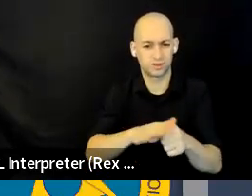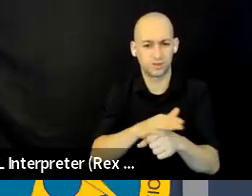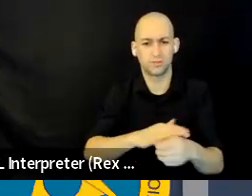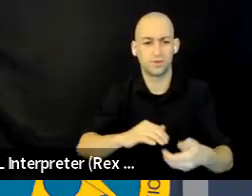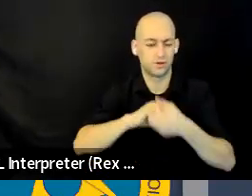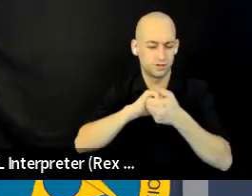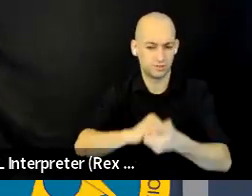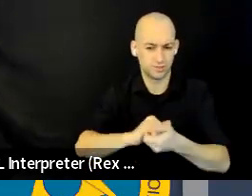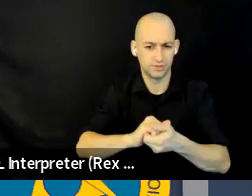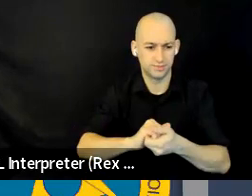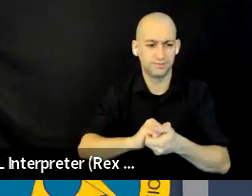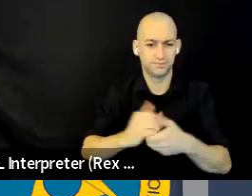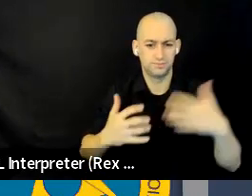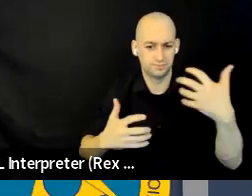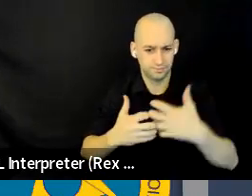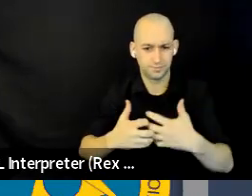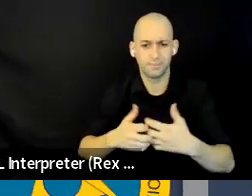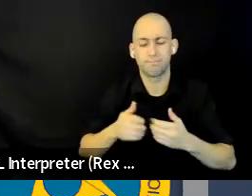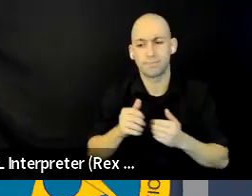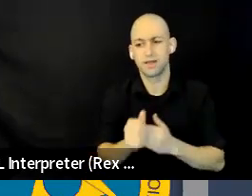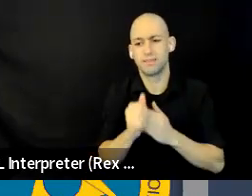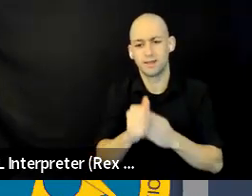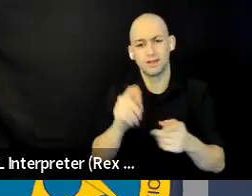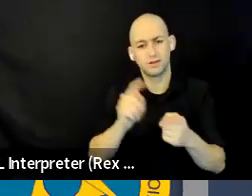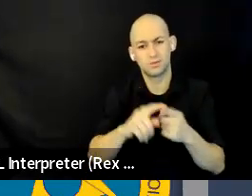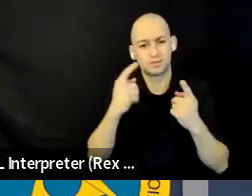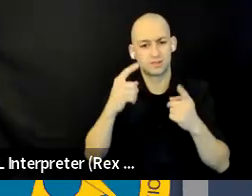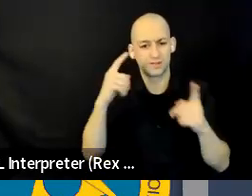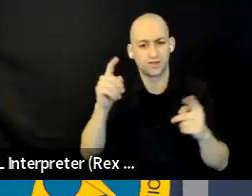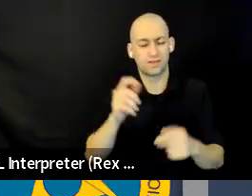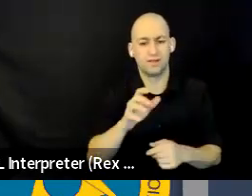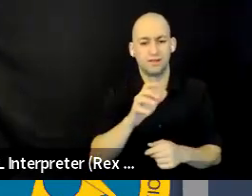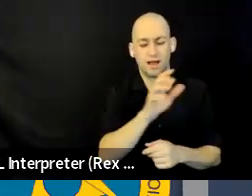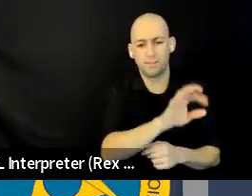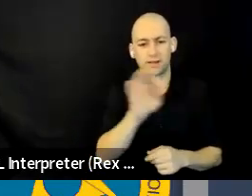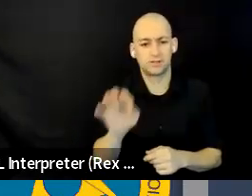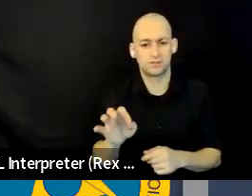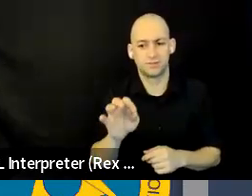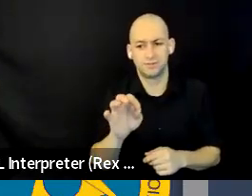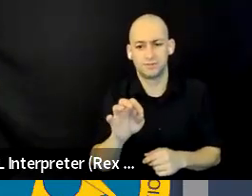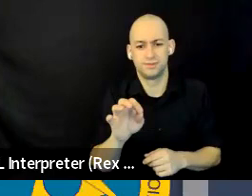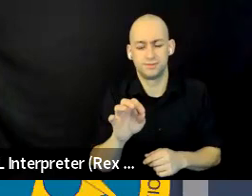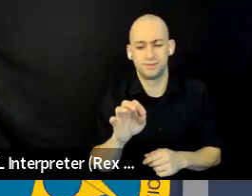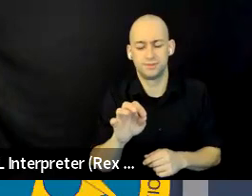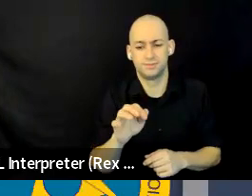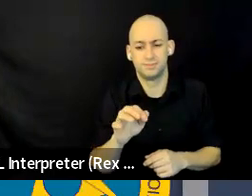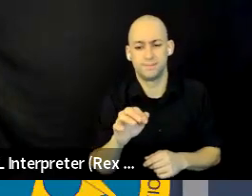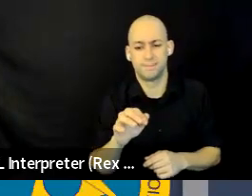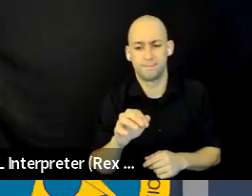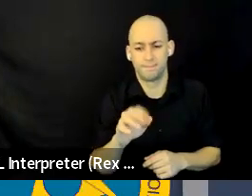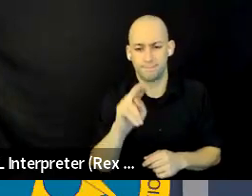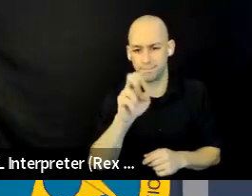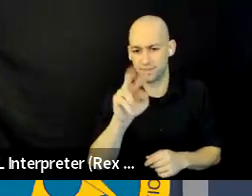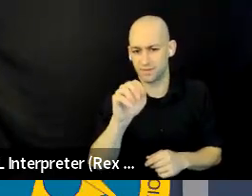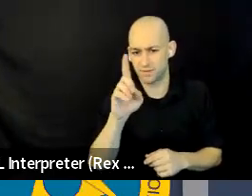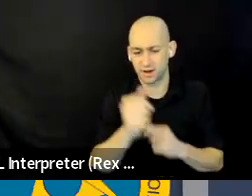coordination lead to this successful application. Nevada County has been focused on this